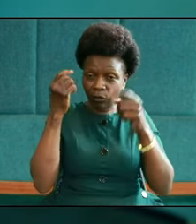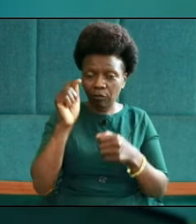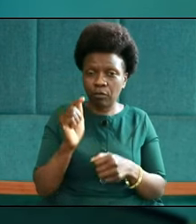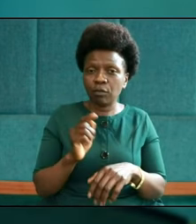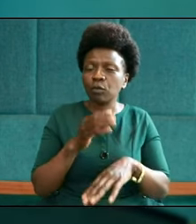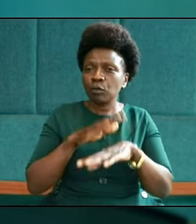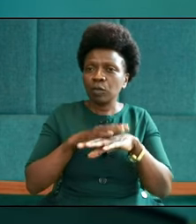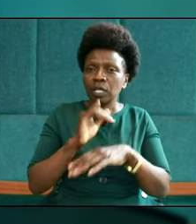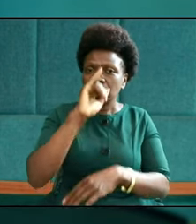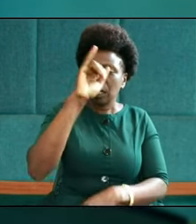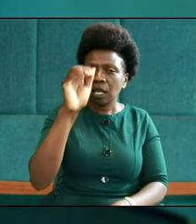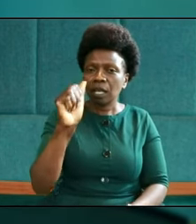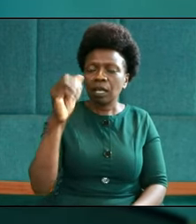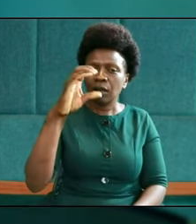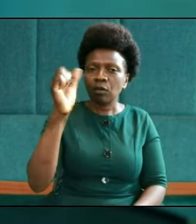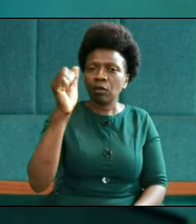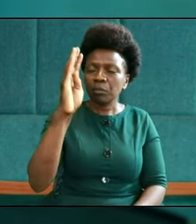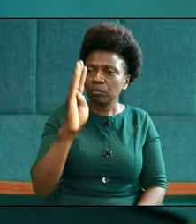Jacob is